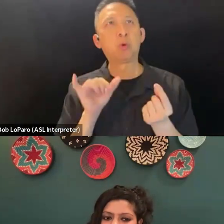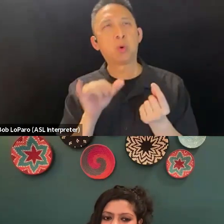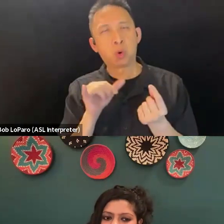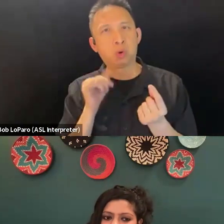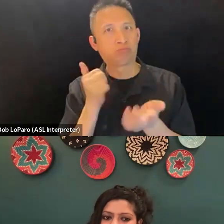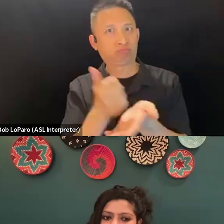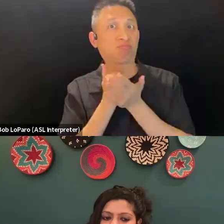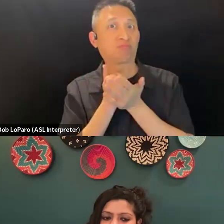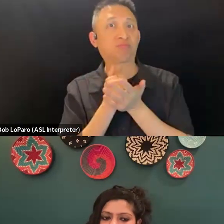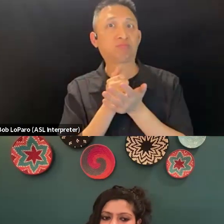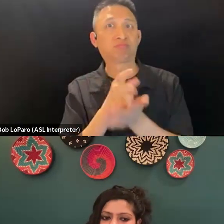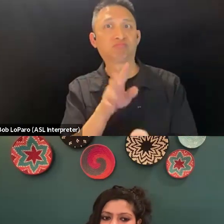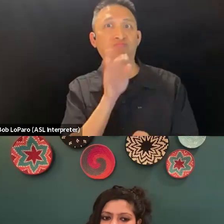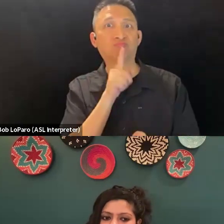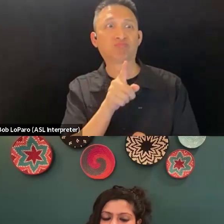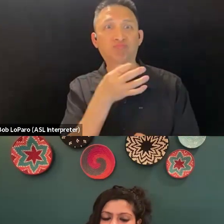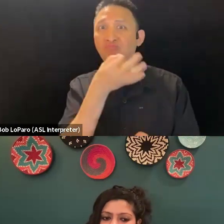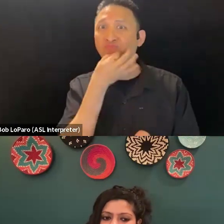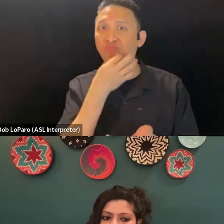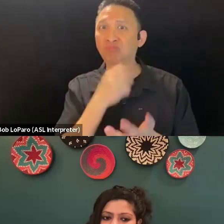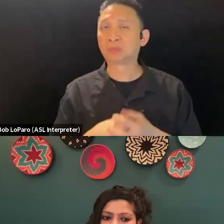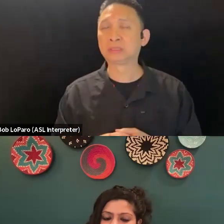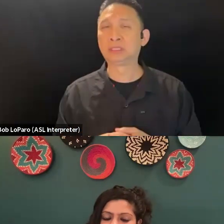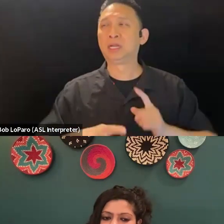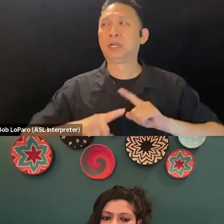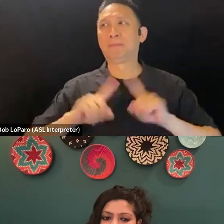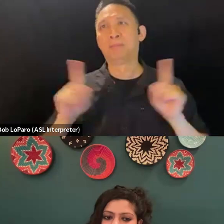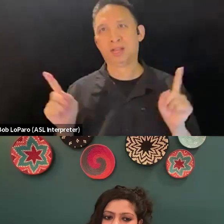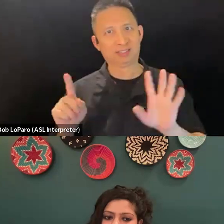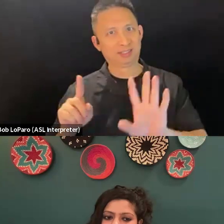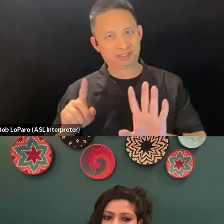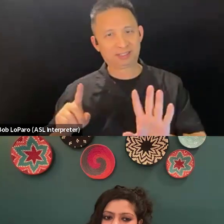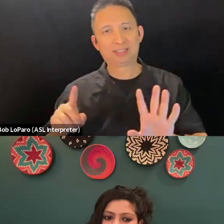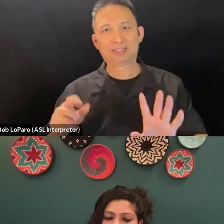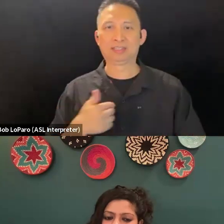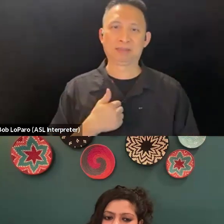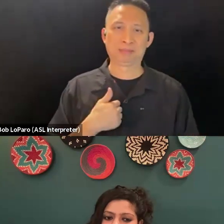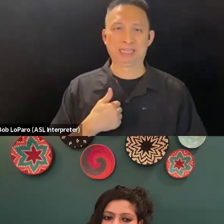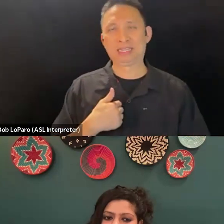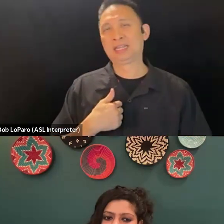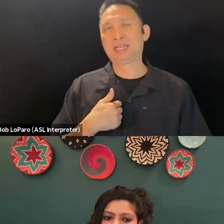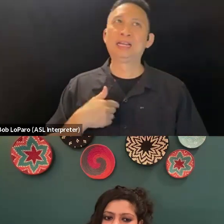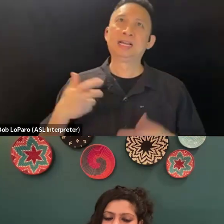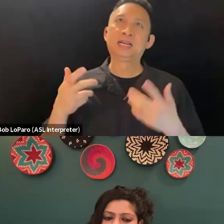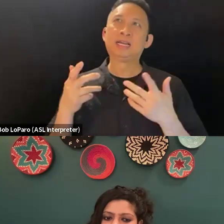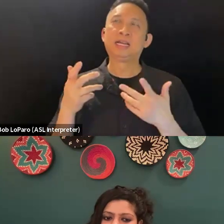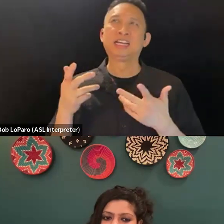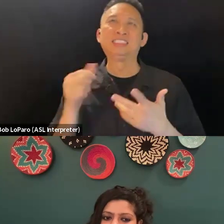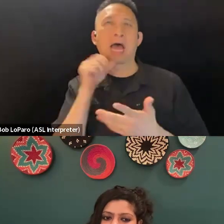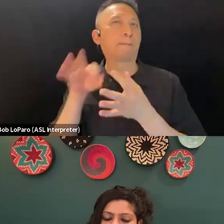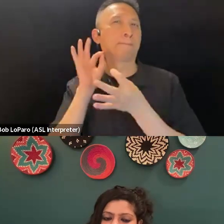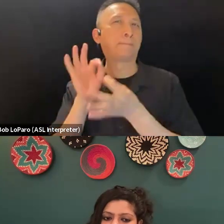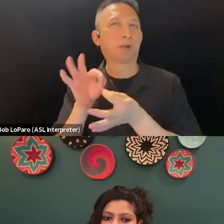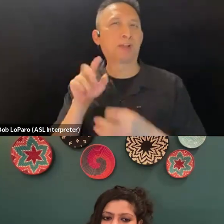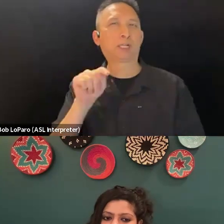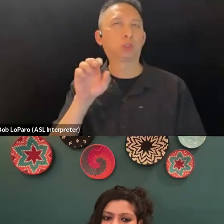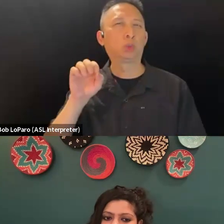to my question for both of you, is that what do you think are the choices that you made while applying to the funds that could have made